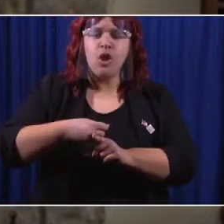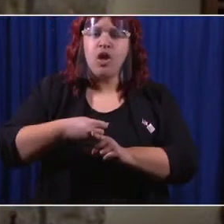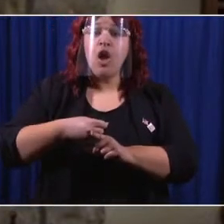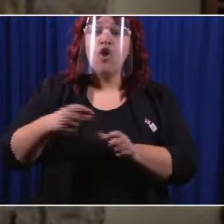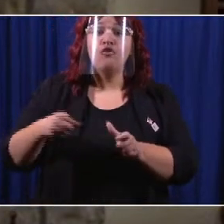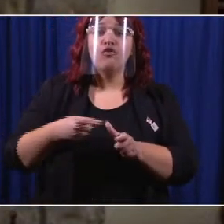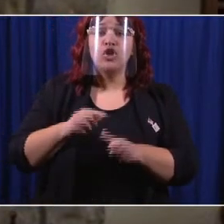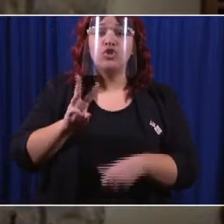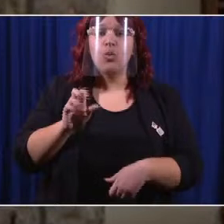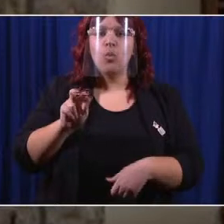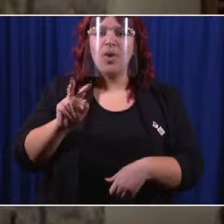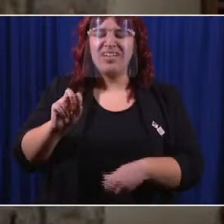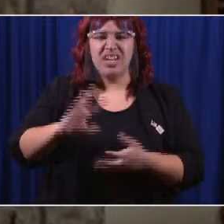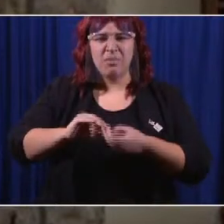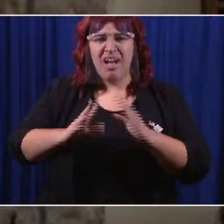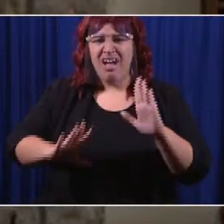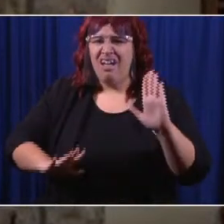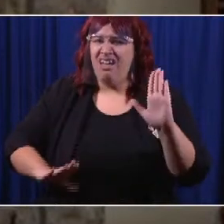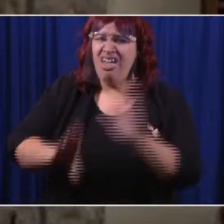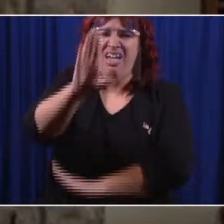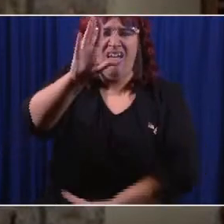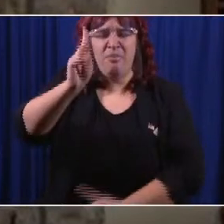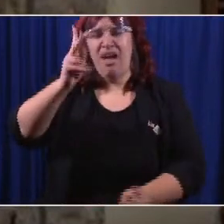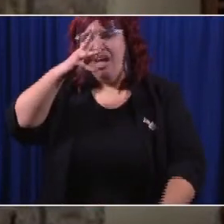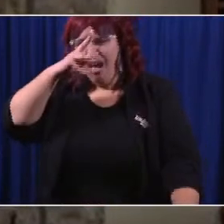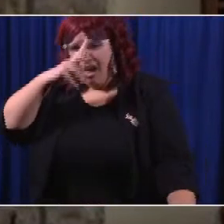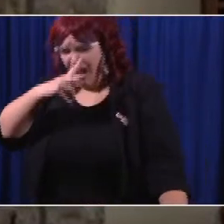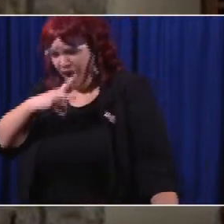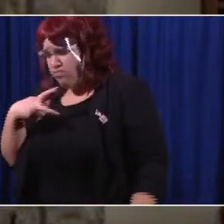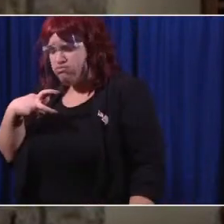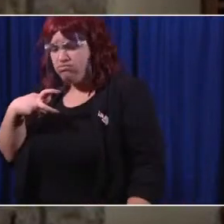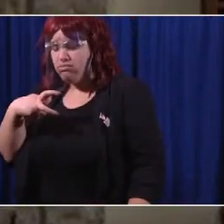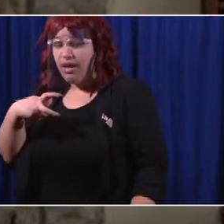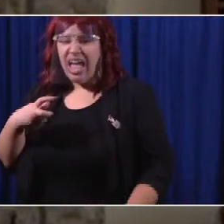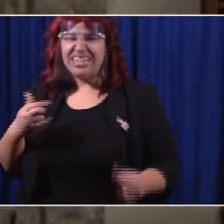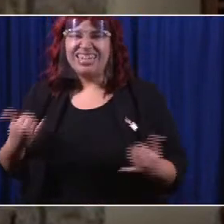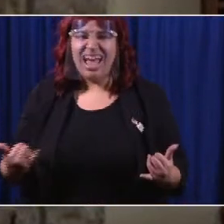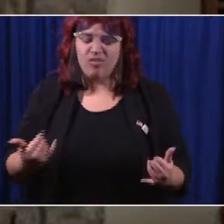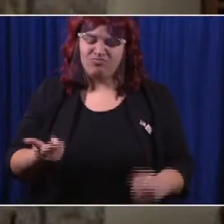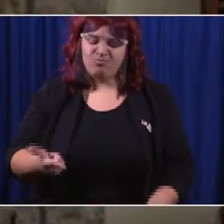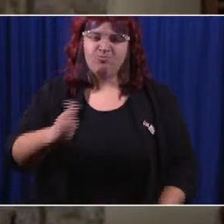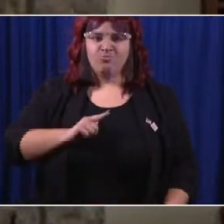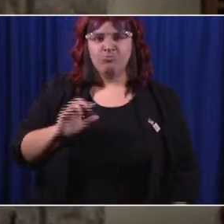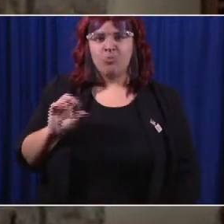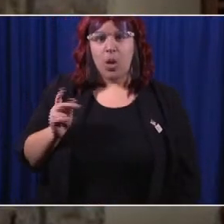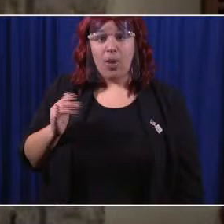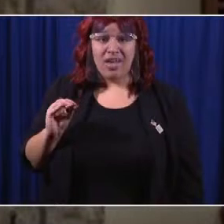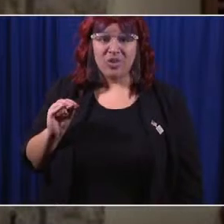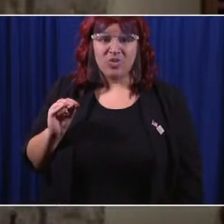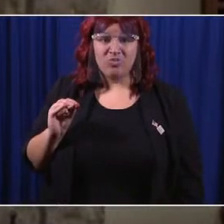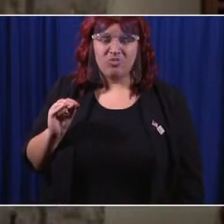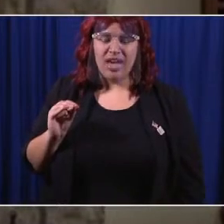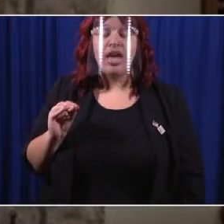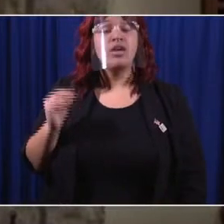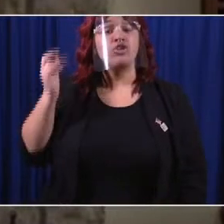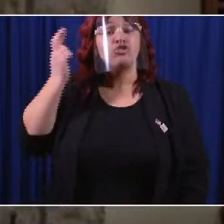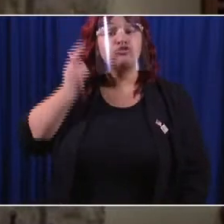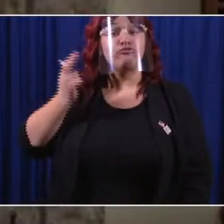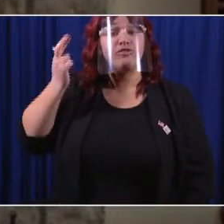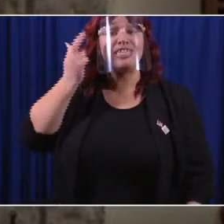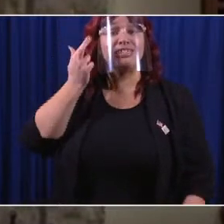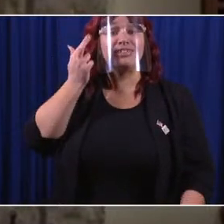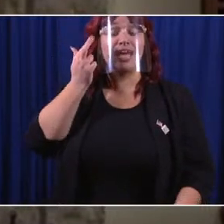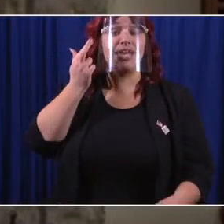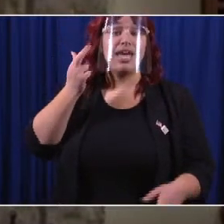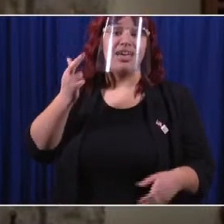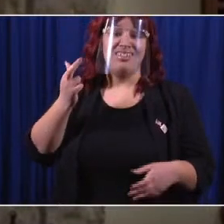time, it seems like, as far as hospitalizations. And the main reason for that is how aggressive you were in the beginning as